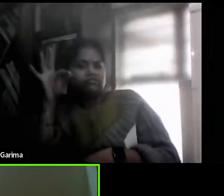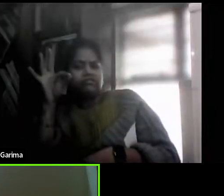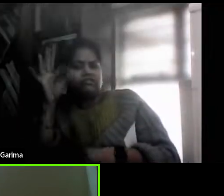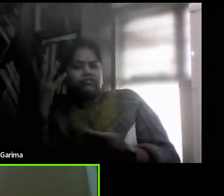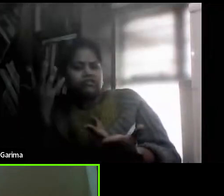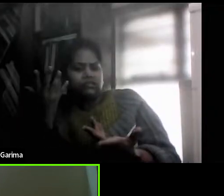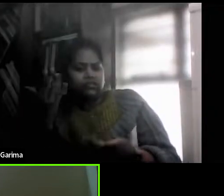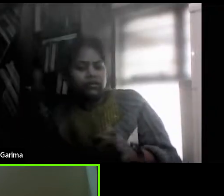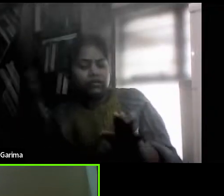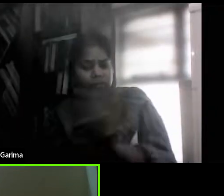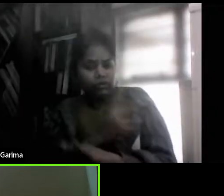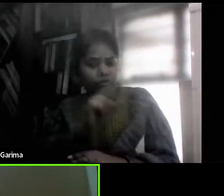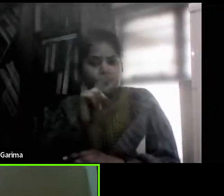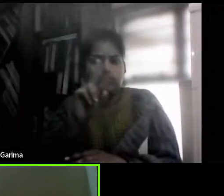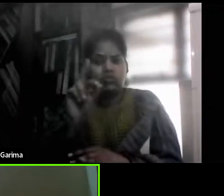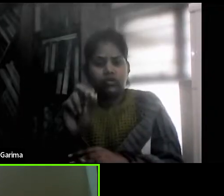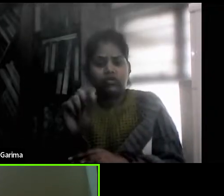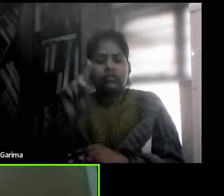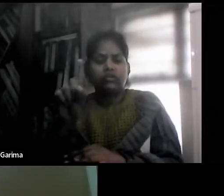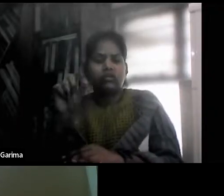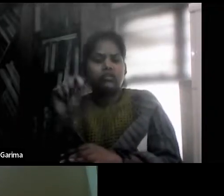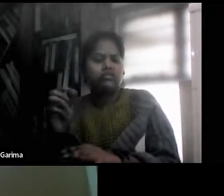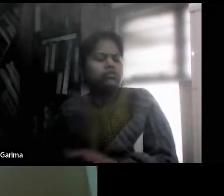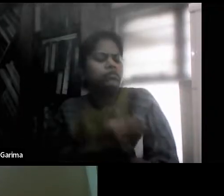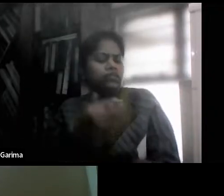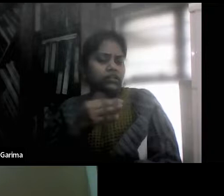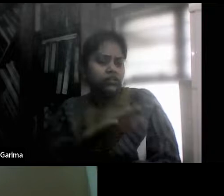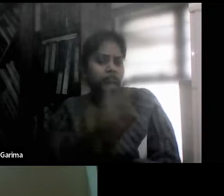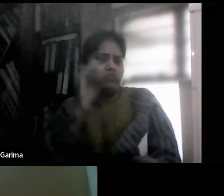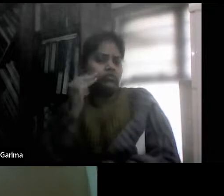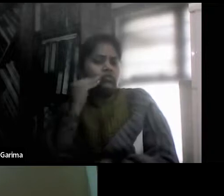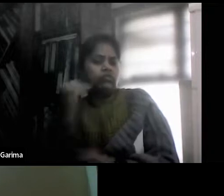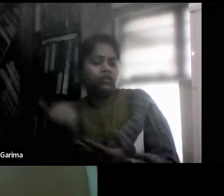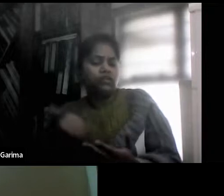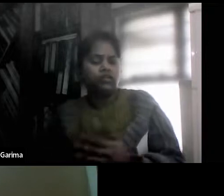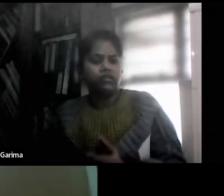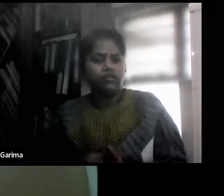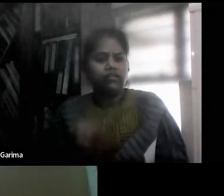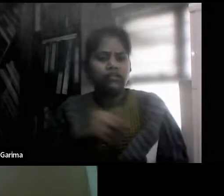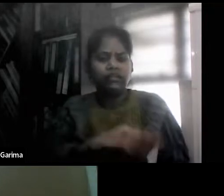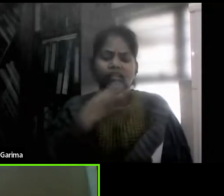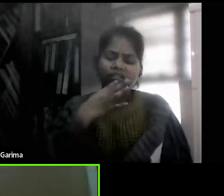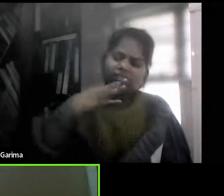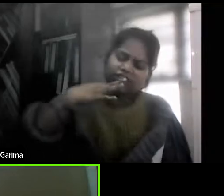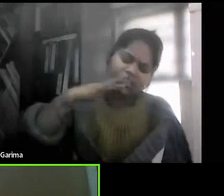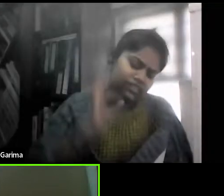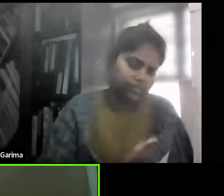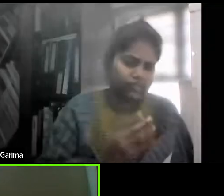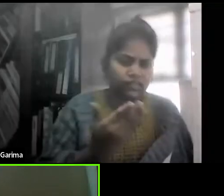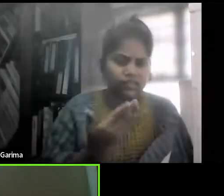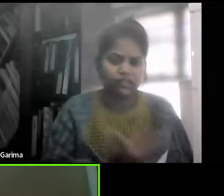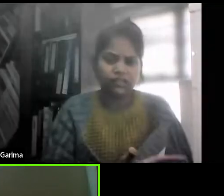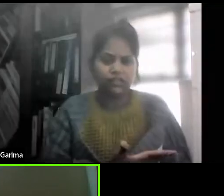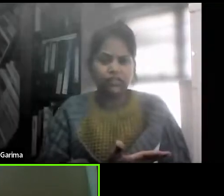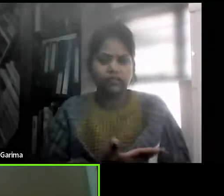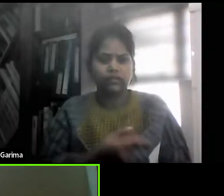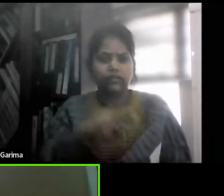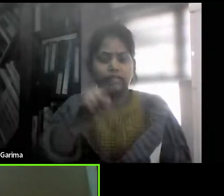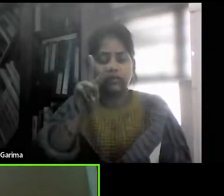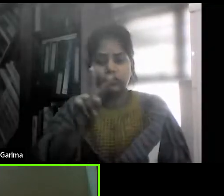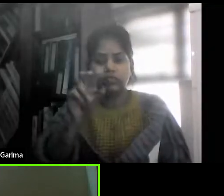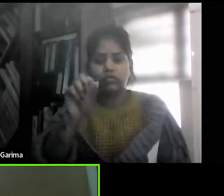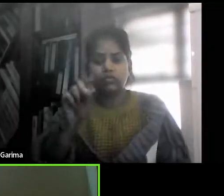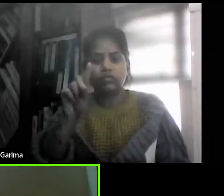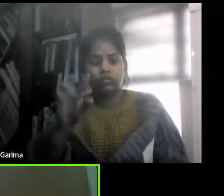2010 due to the fact that the after 2000, as you might know, the Tamil Nadu